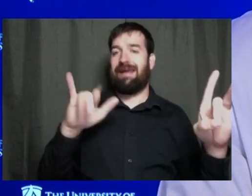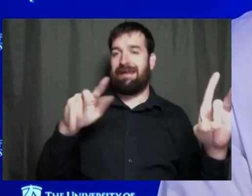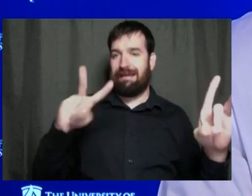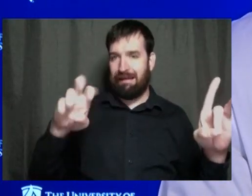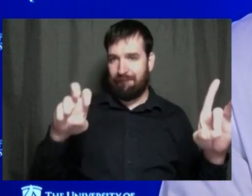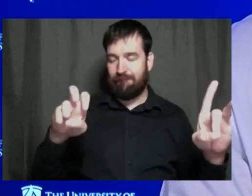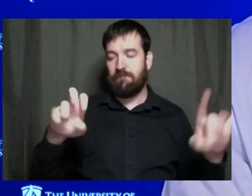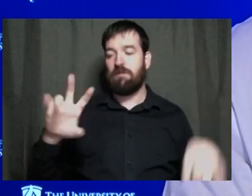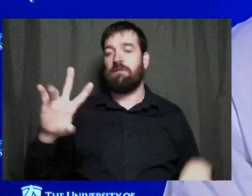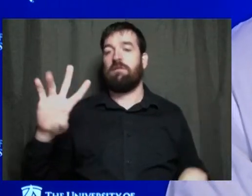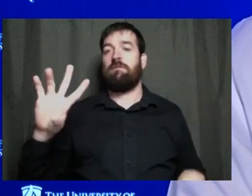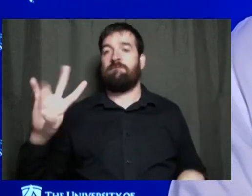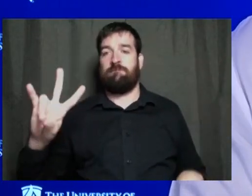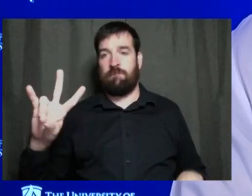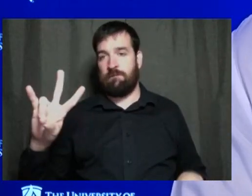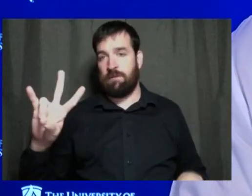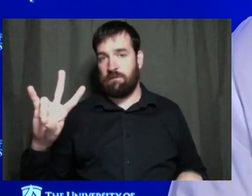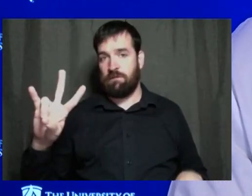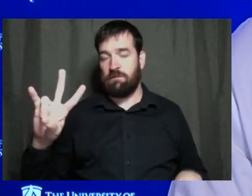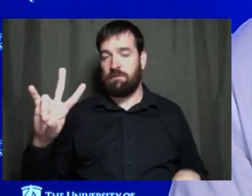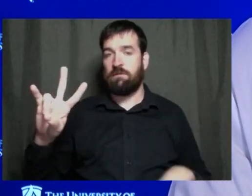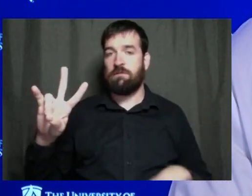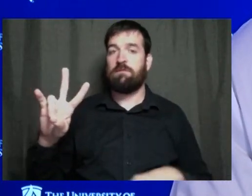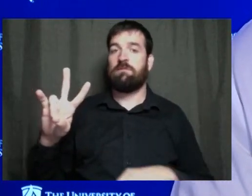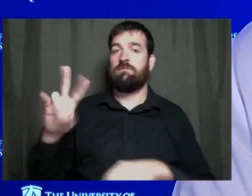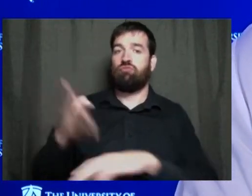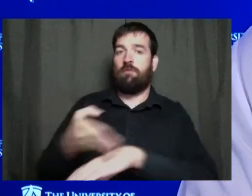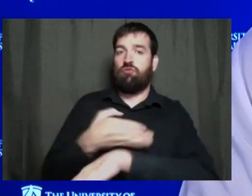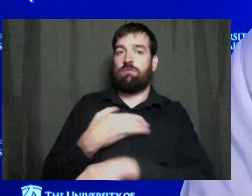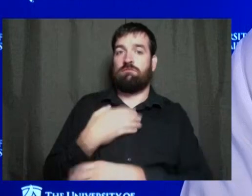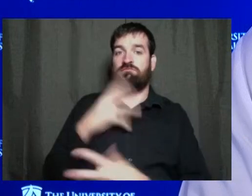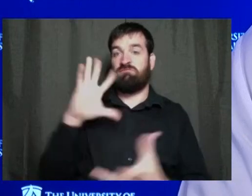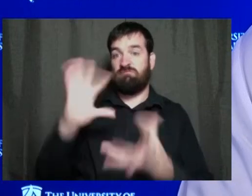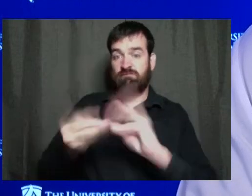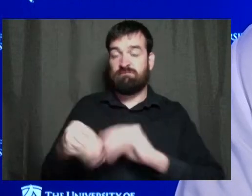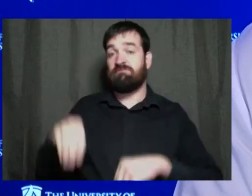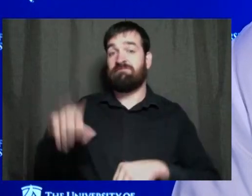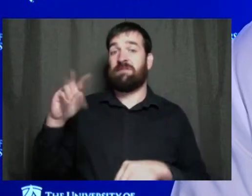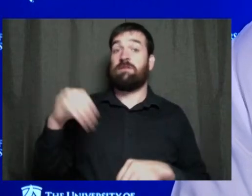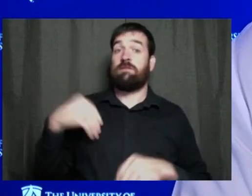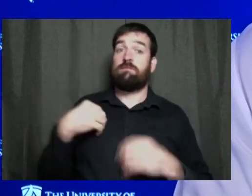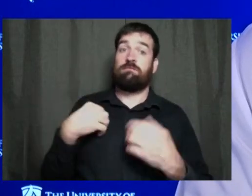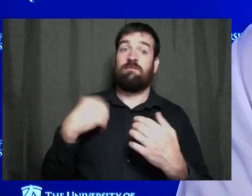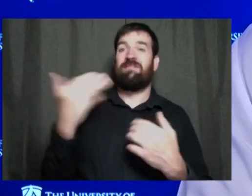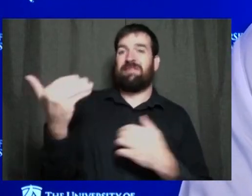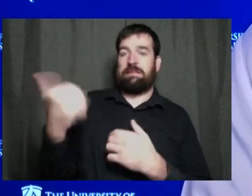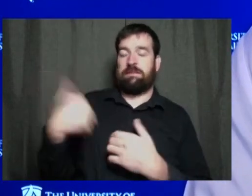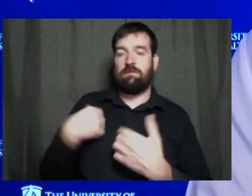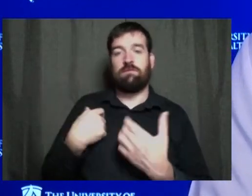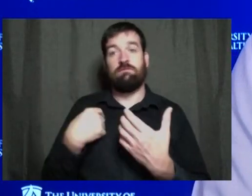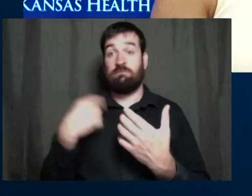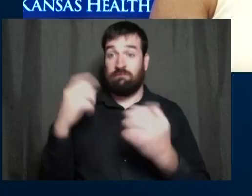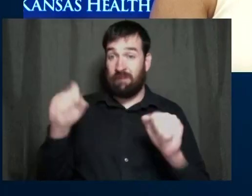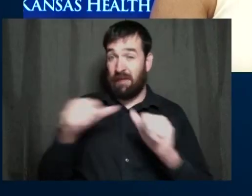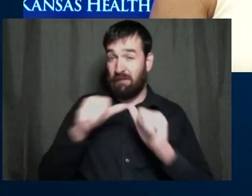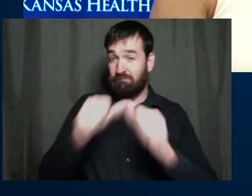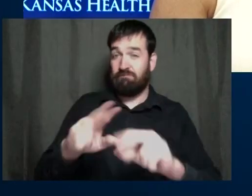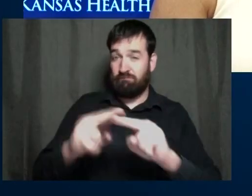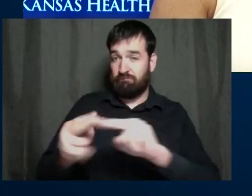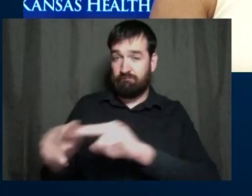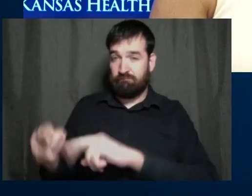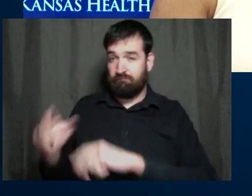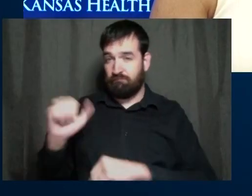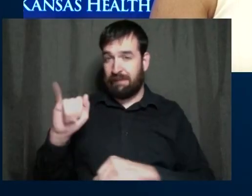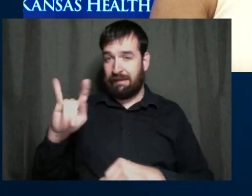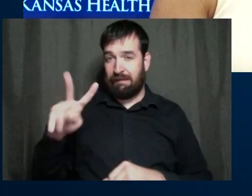50. And I think we're doing good. If we can push those active infection numbers down even more, that would be great. Relatively good numbers. So Thank you